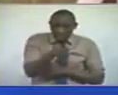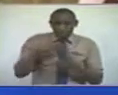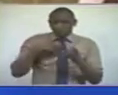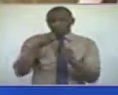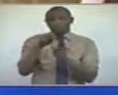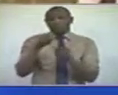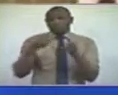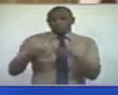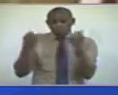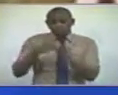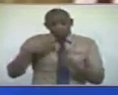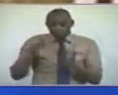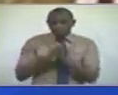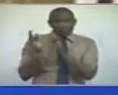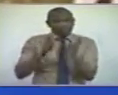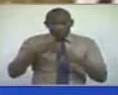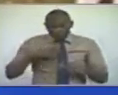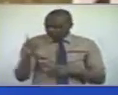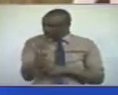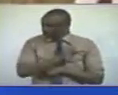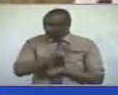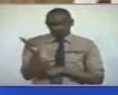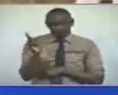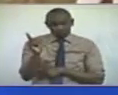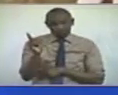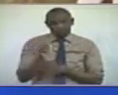him and the ordinary wananchi.